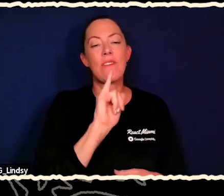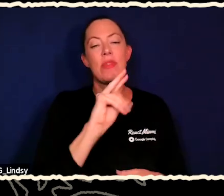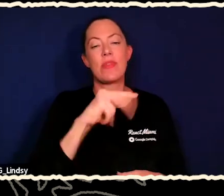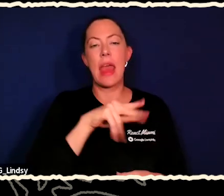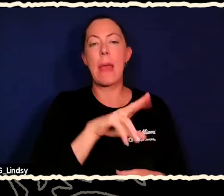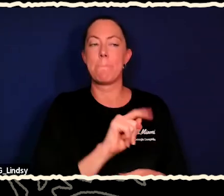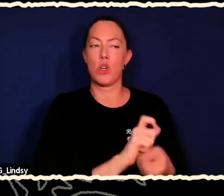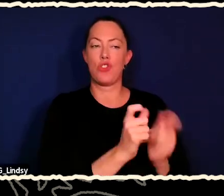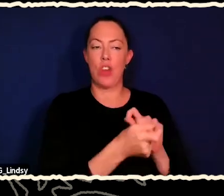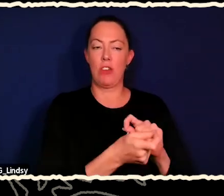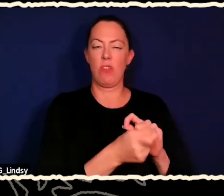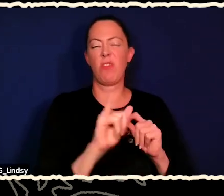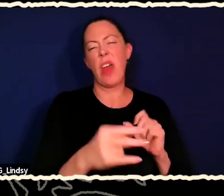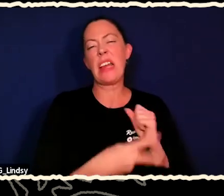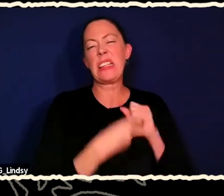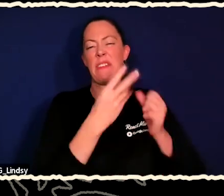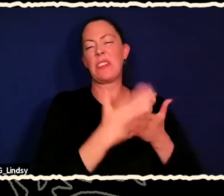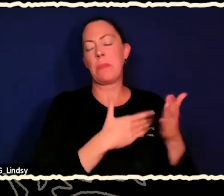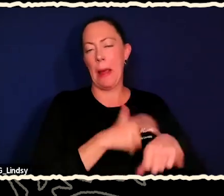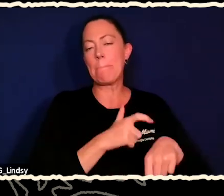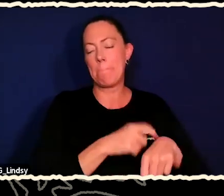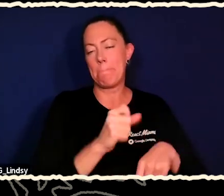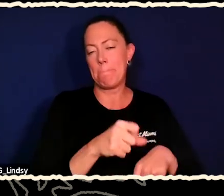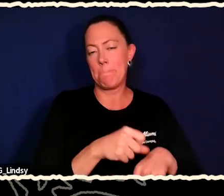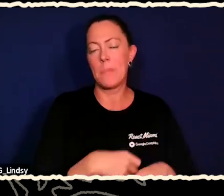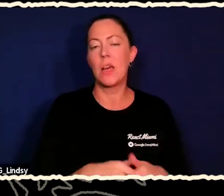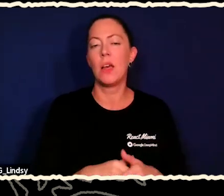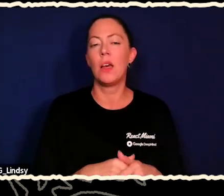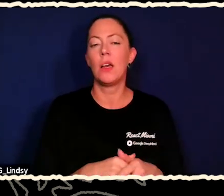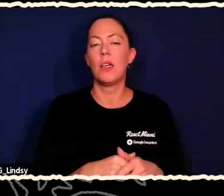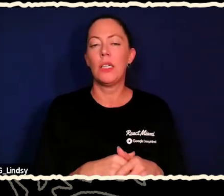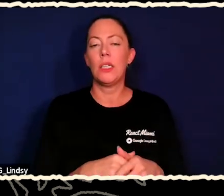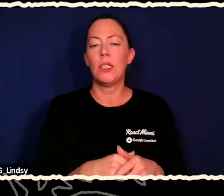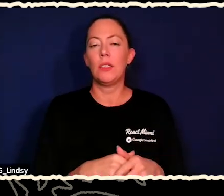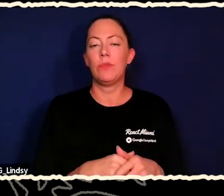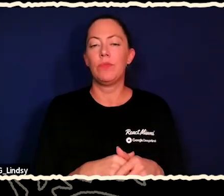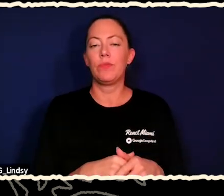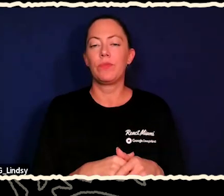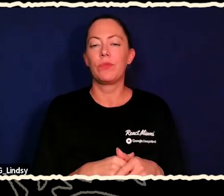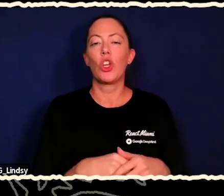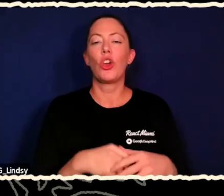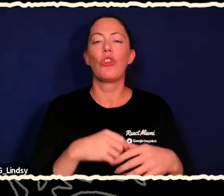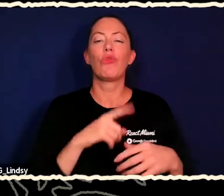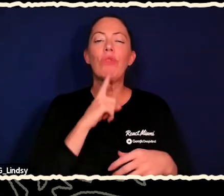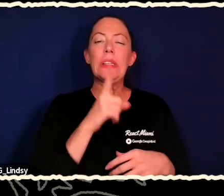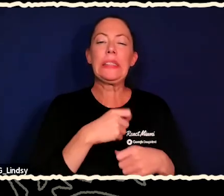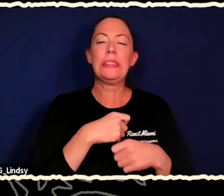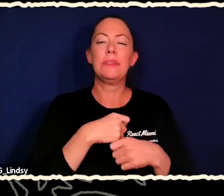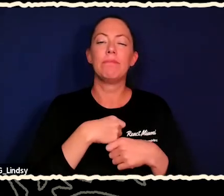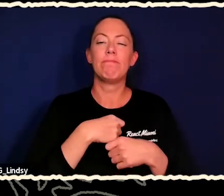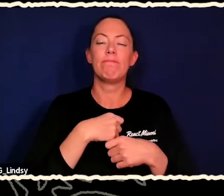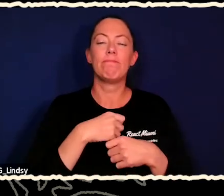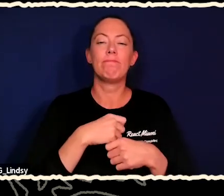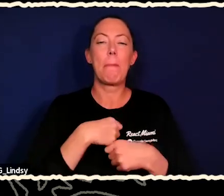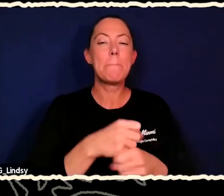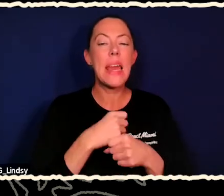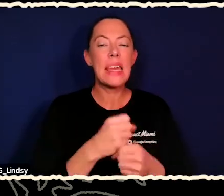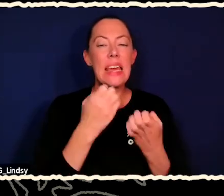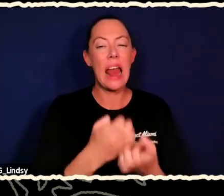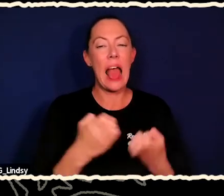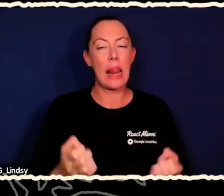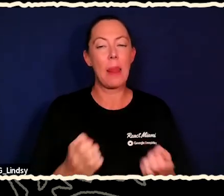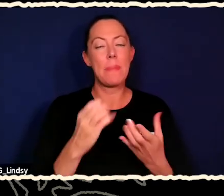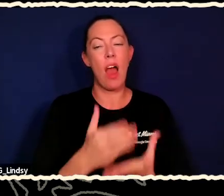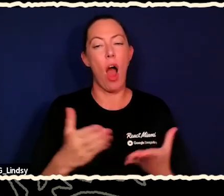So that saves us a little bit of time. Strictly speaking, creating element objects every time takes a little bit of